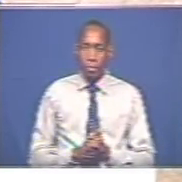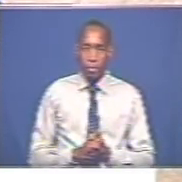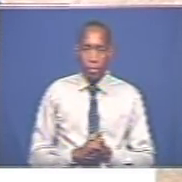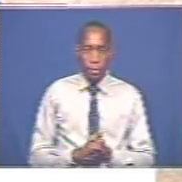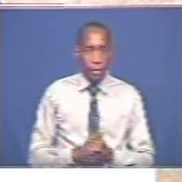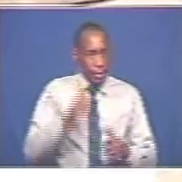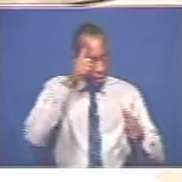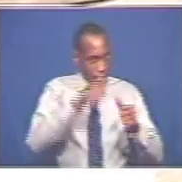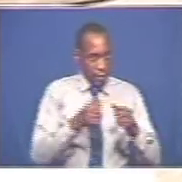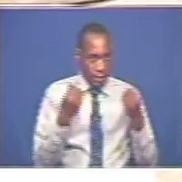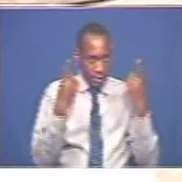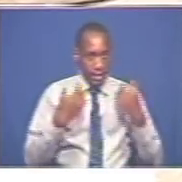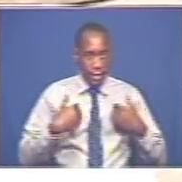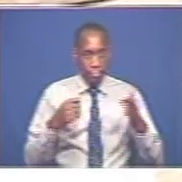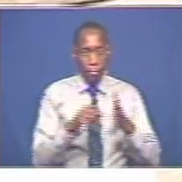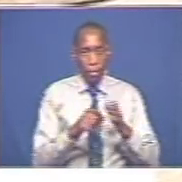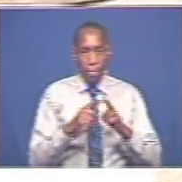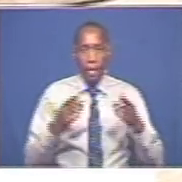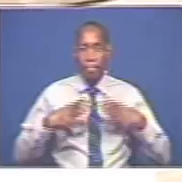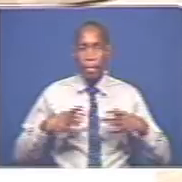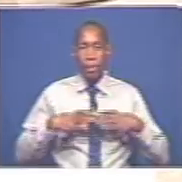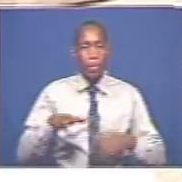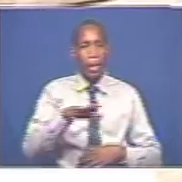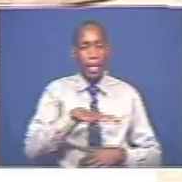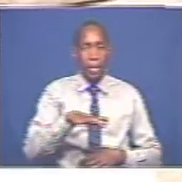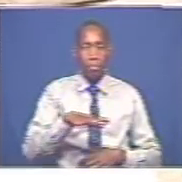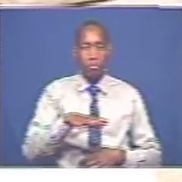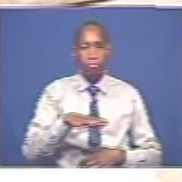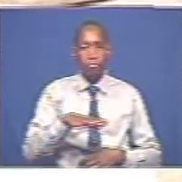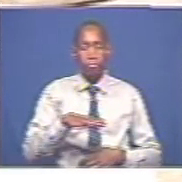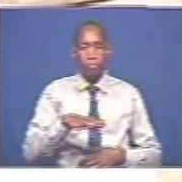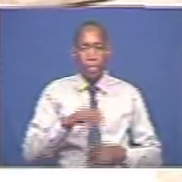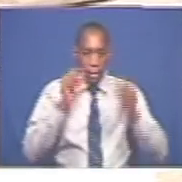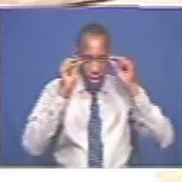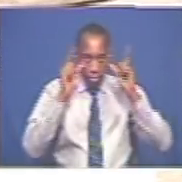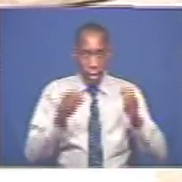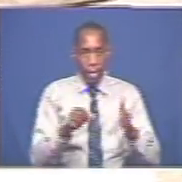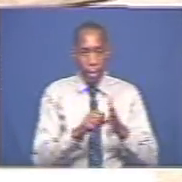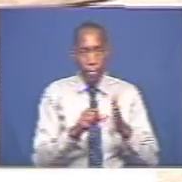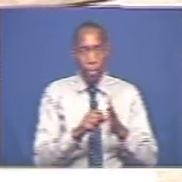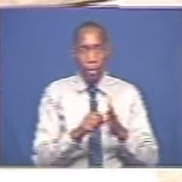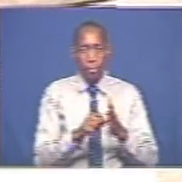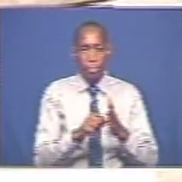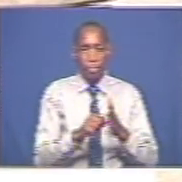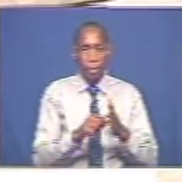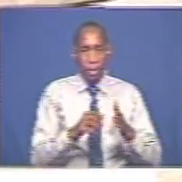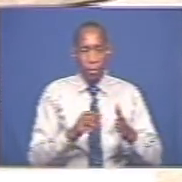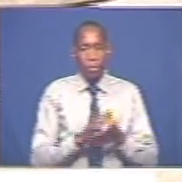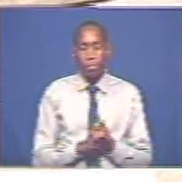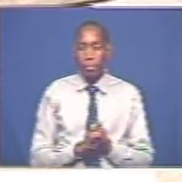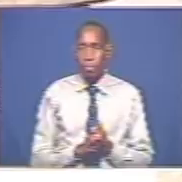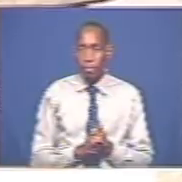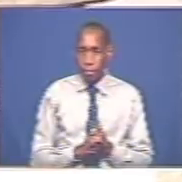already understand there's a problem. Mm-hmm. But are there people around you who are alerting you to, you know, the dangerous path you've already taken? They